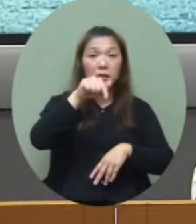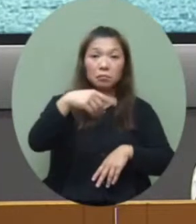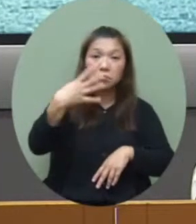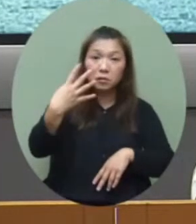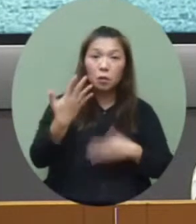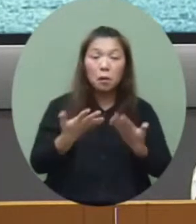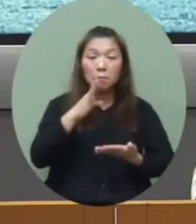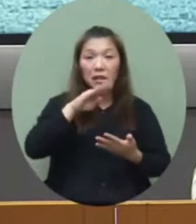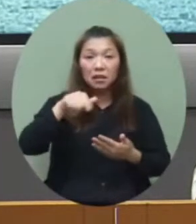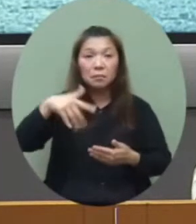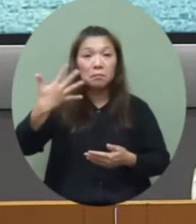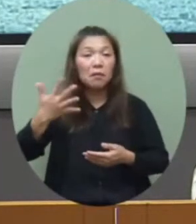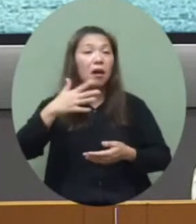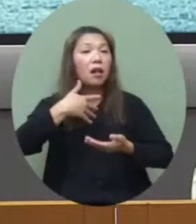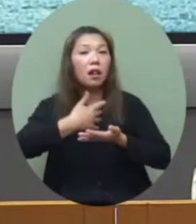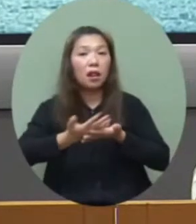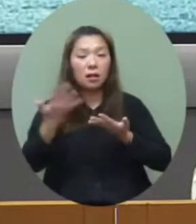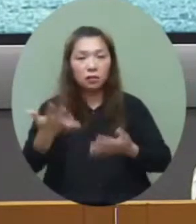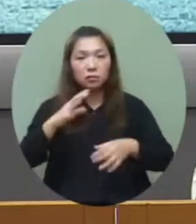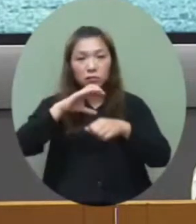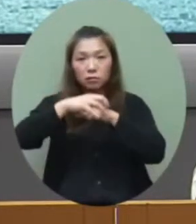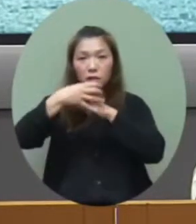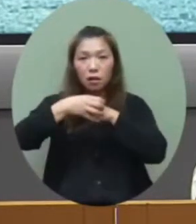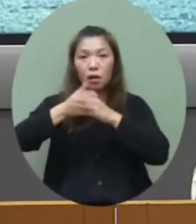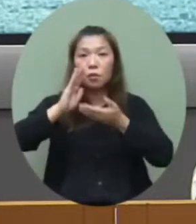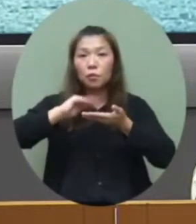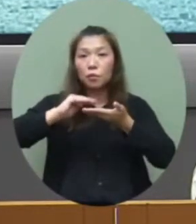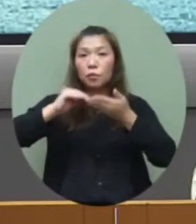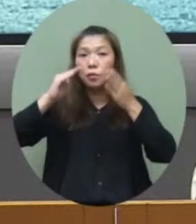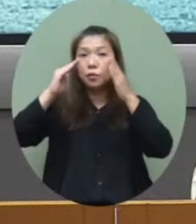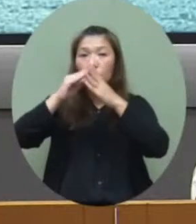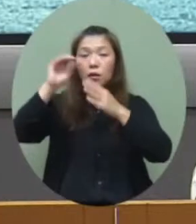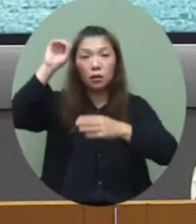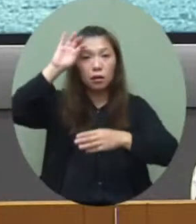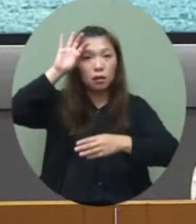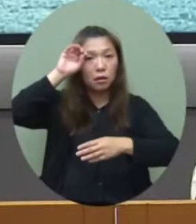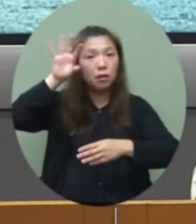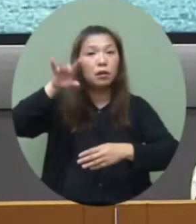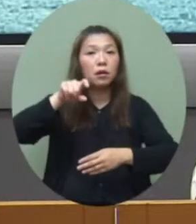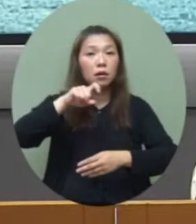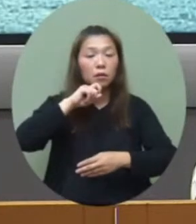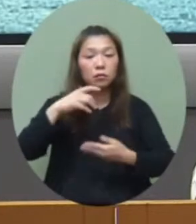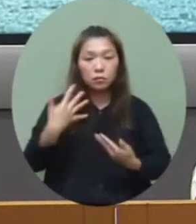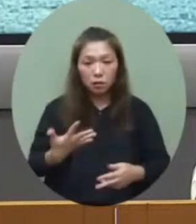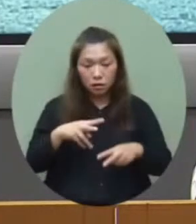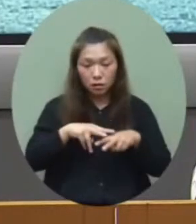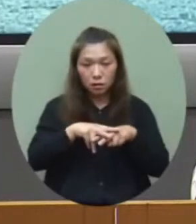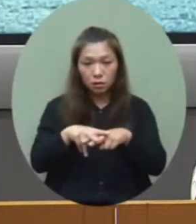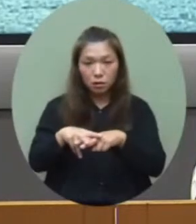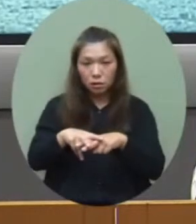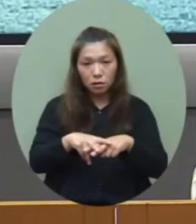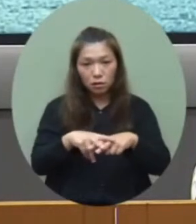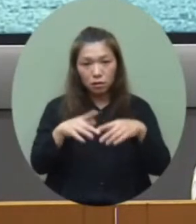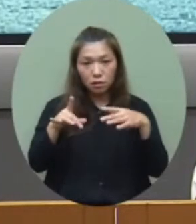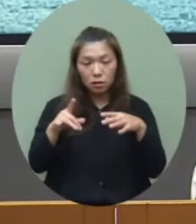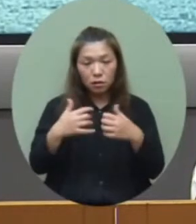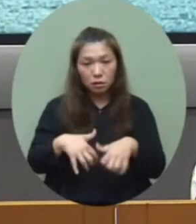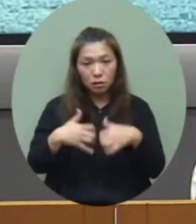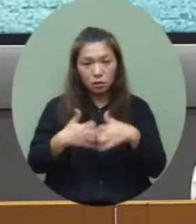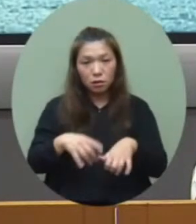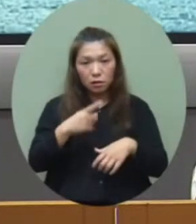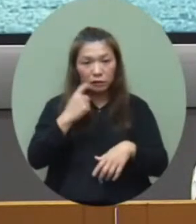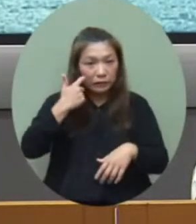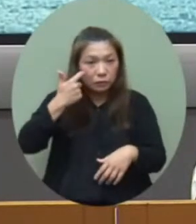Health Organization, the severity of this subvariant has not been